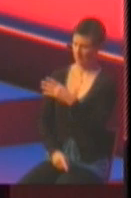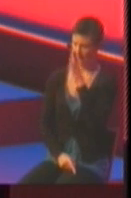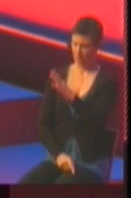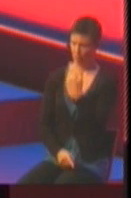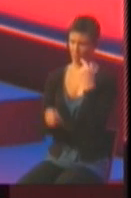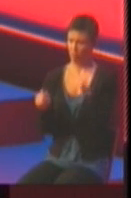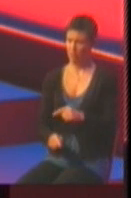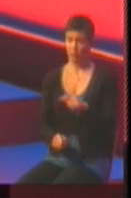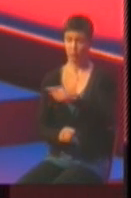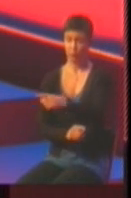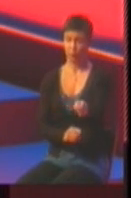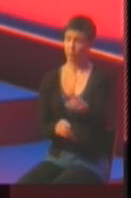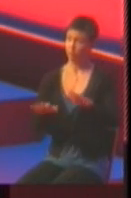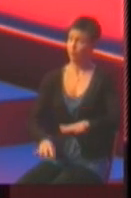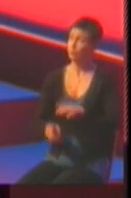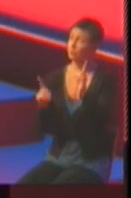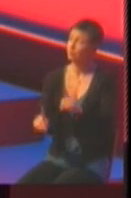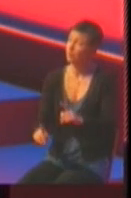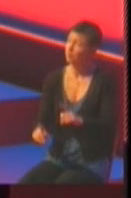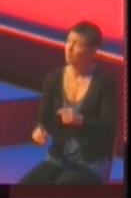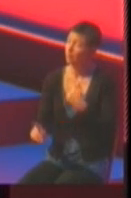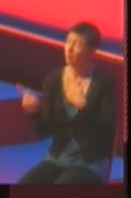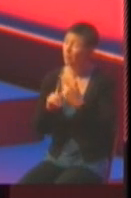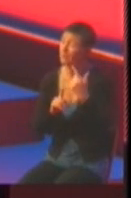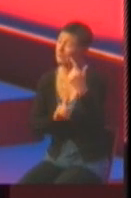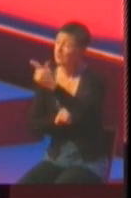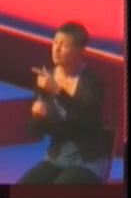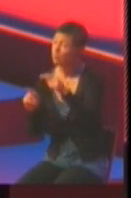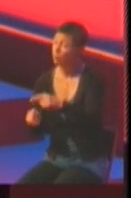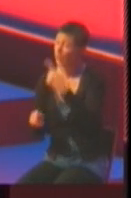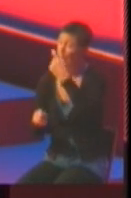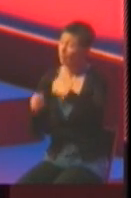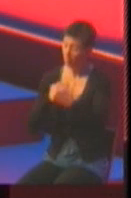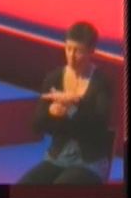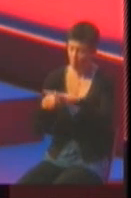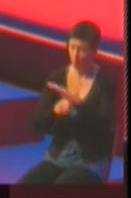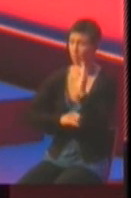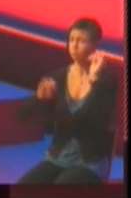direct threat to them. But the distant threat can become a local atrocity.